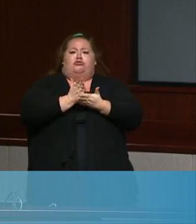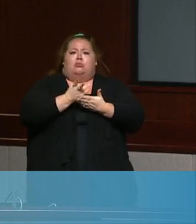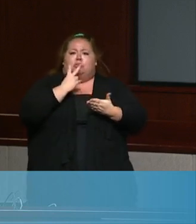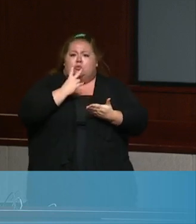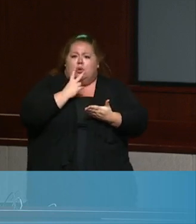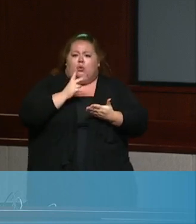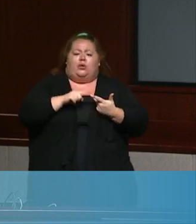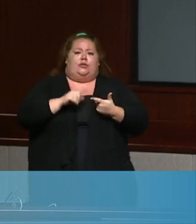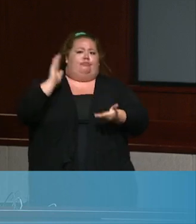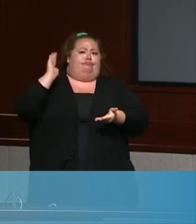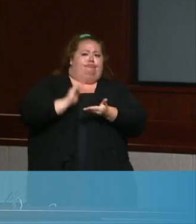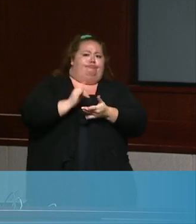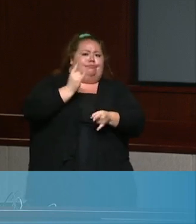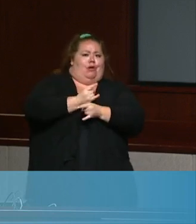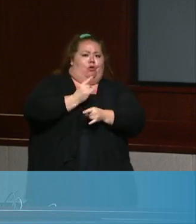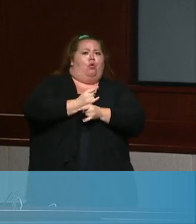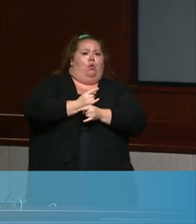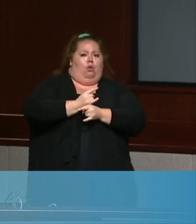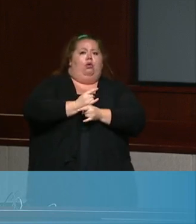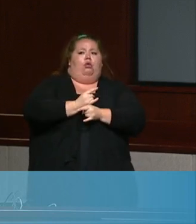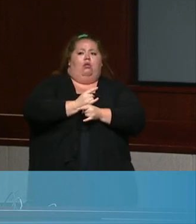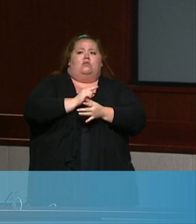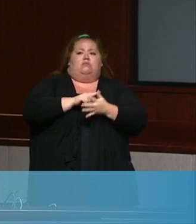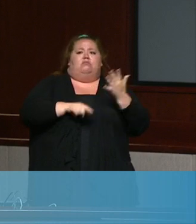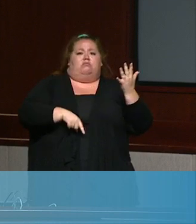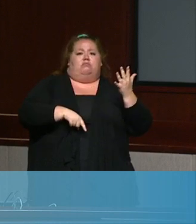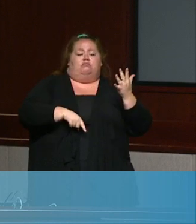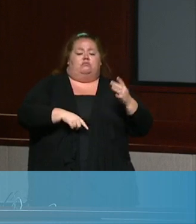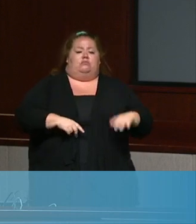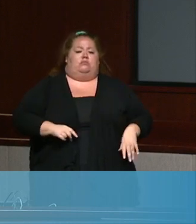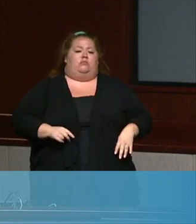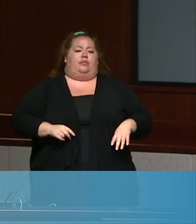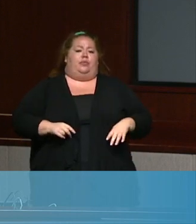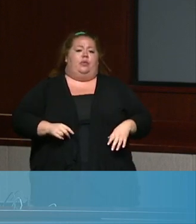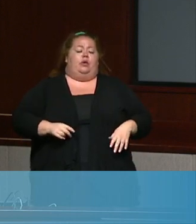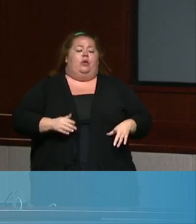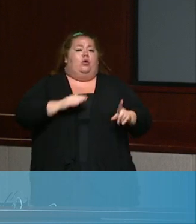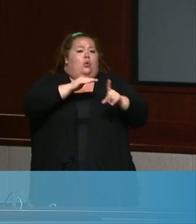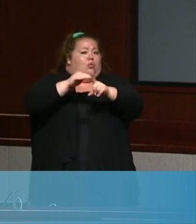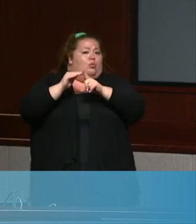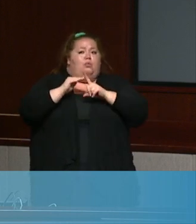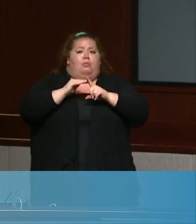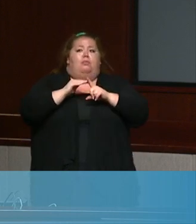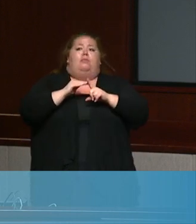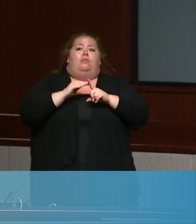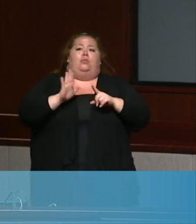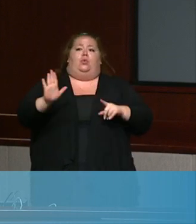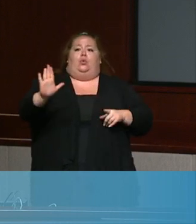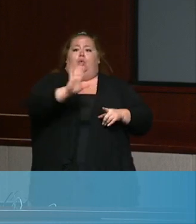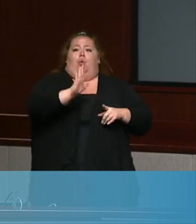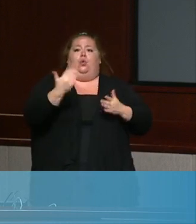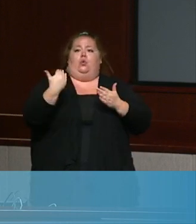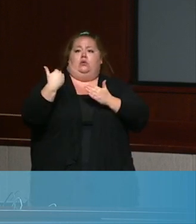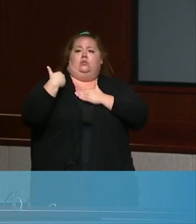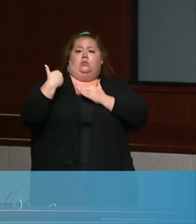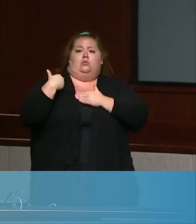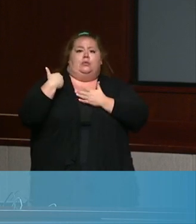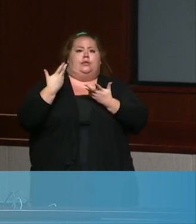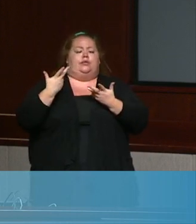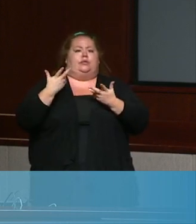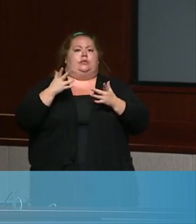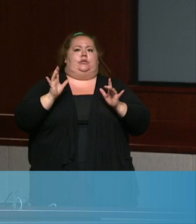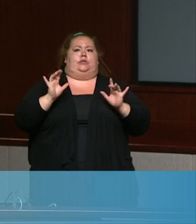decreasing alcohol intake. We also want to continue to remind you to do your part and stay